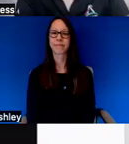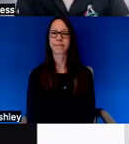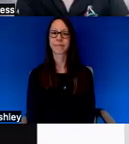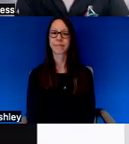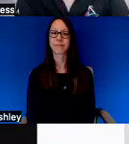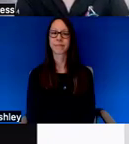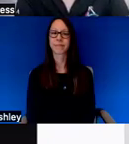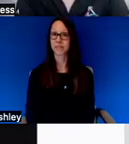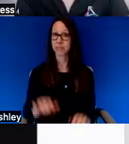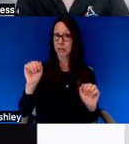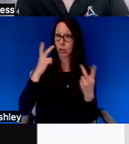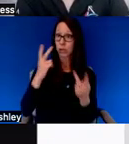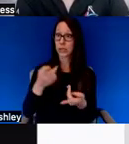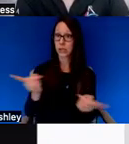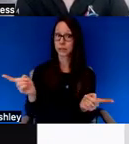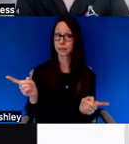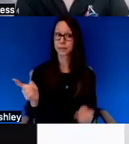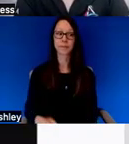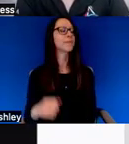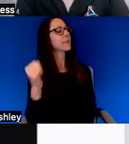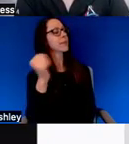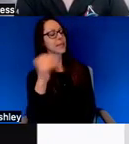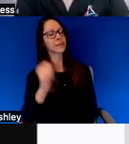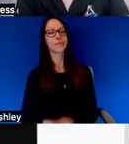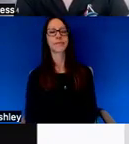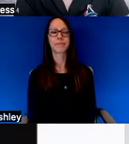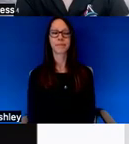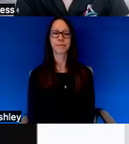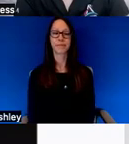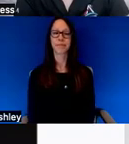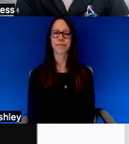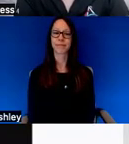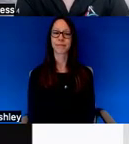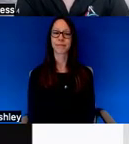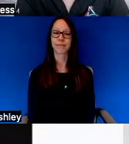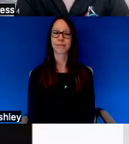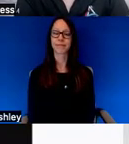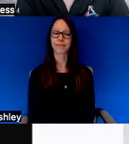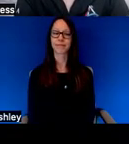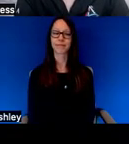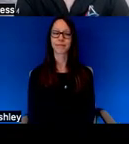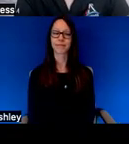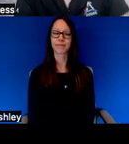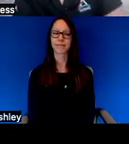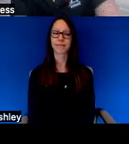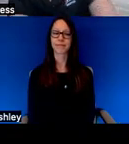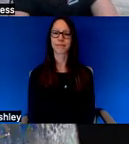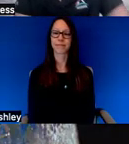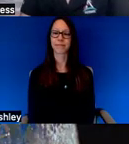Can you guys see that? Yes, Let me, it's not quite big enough. Sorry about that. all good.